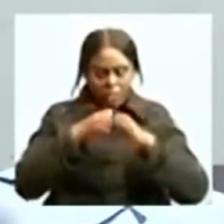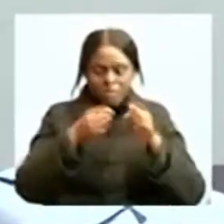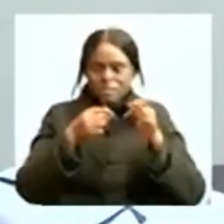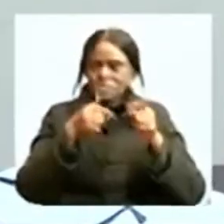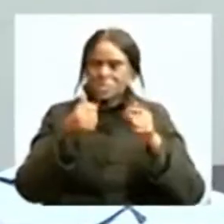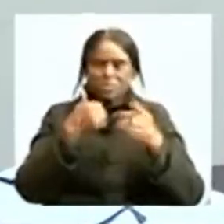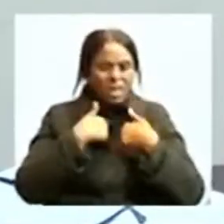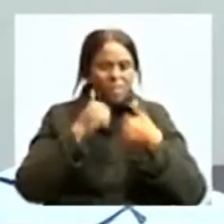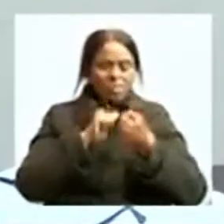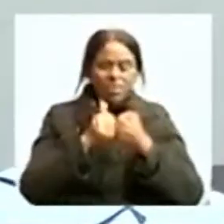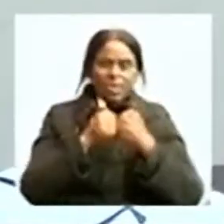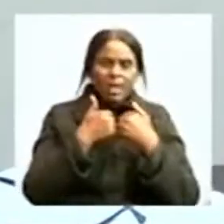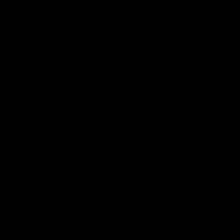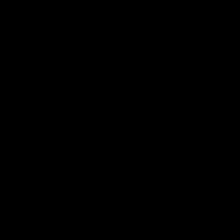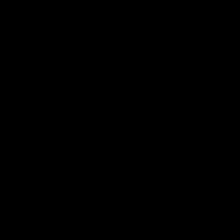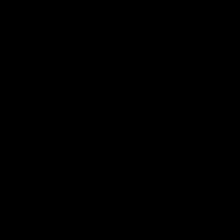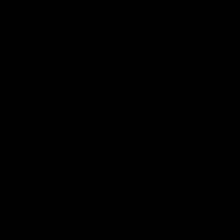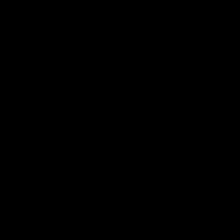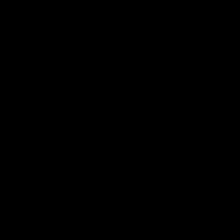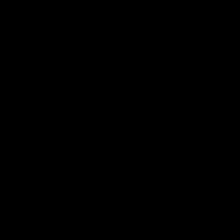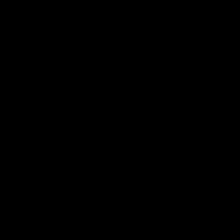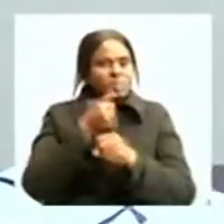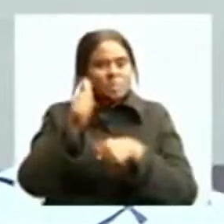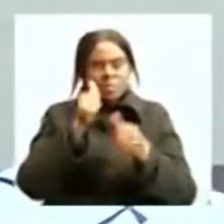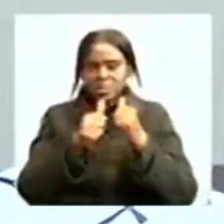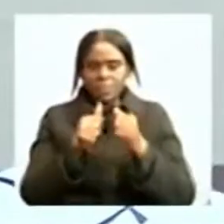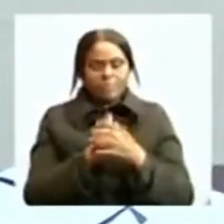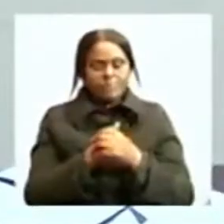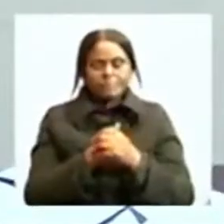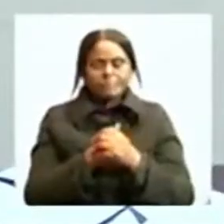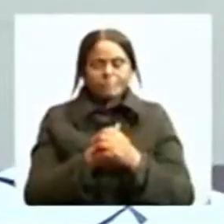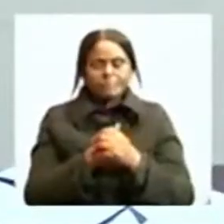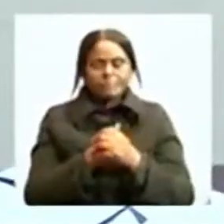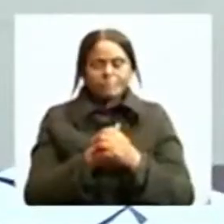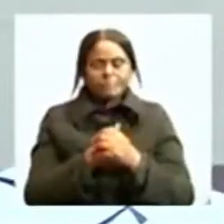of, as a minister, to start doing it yourselves.